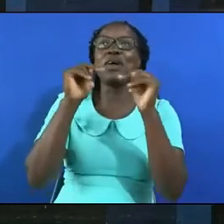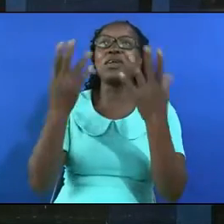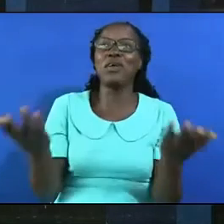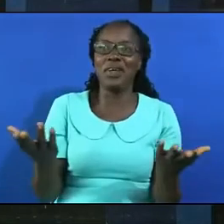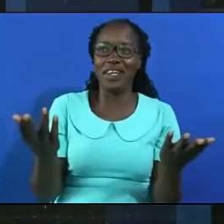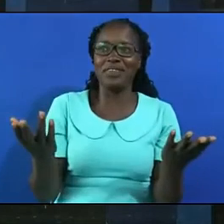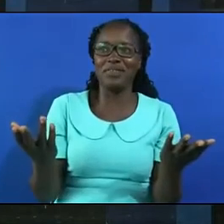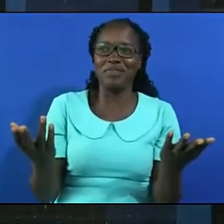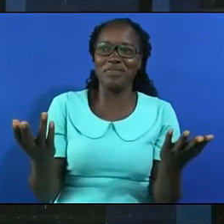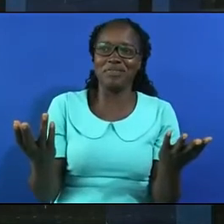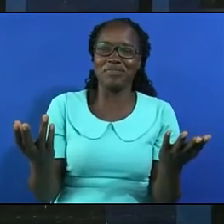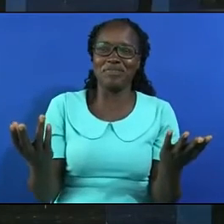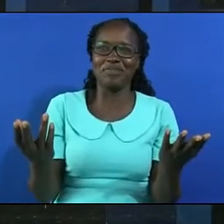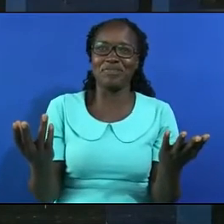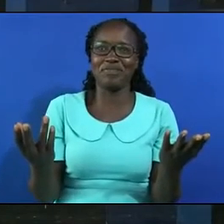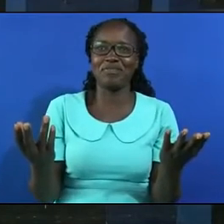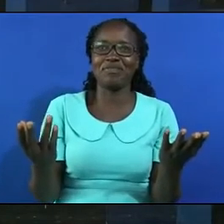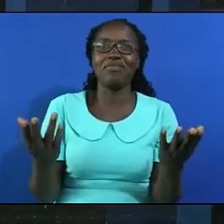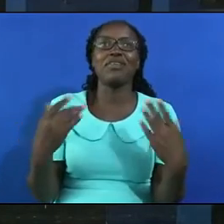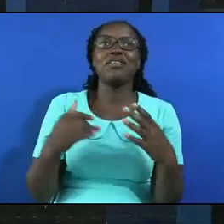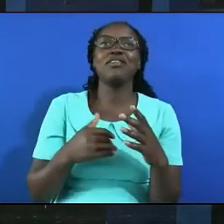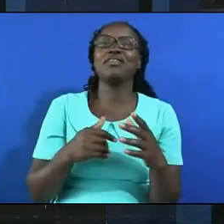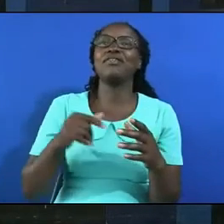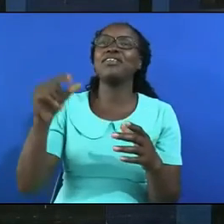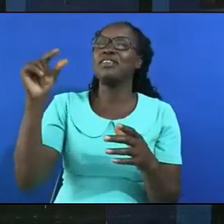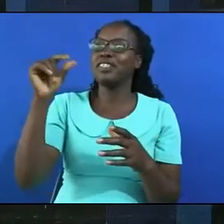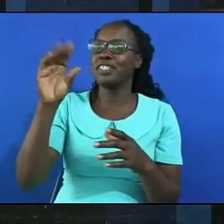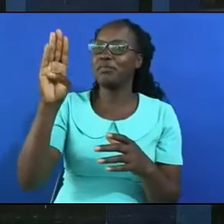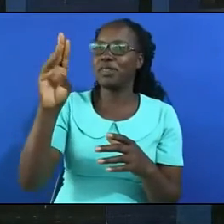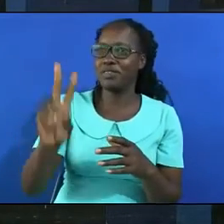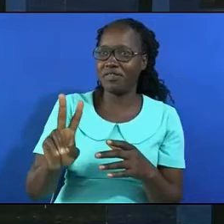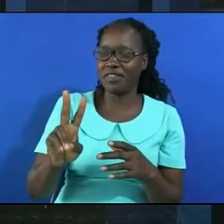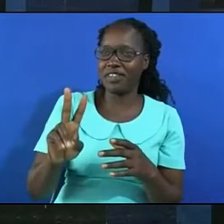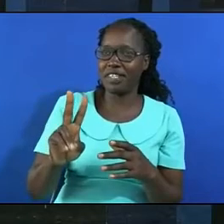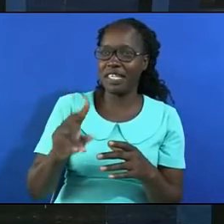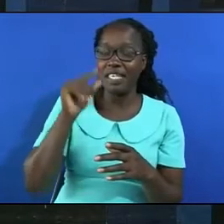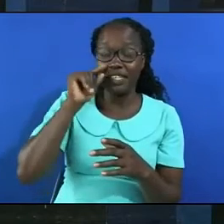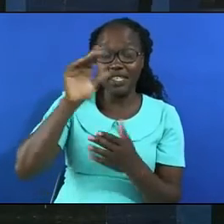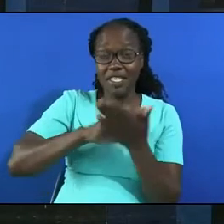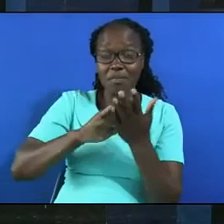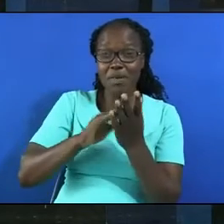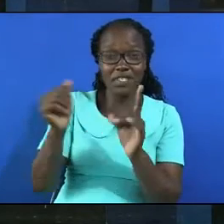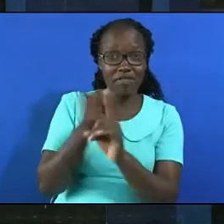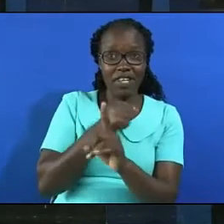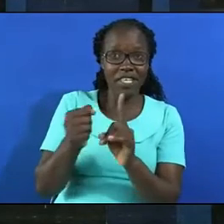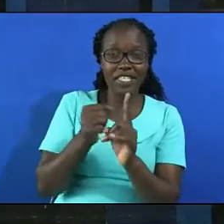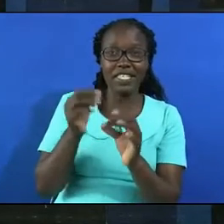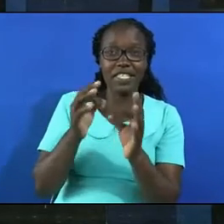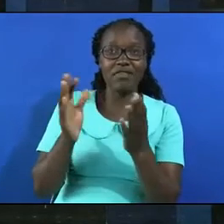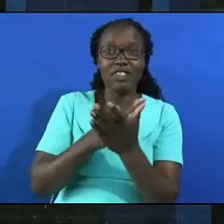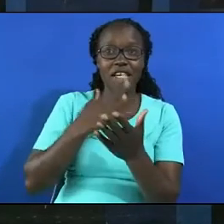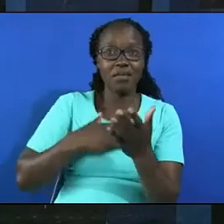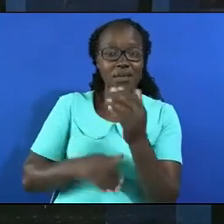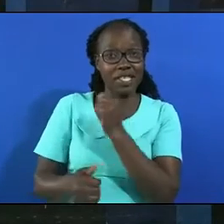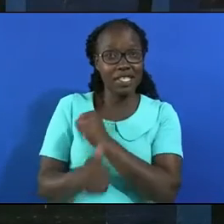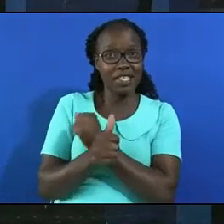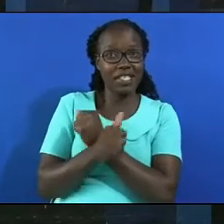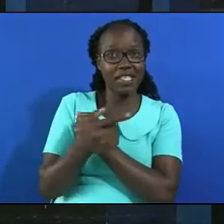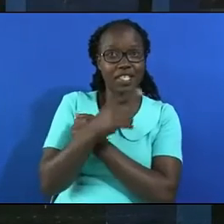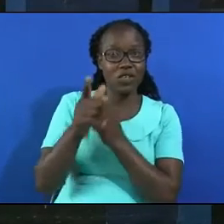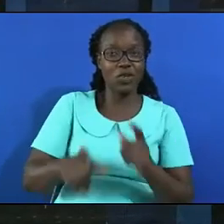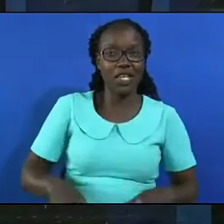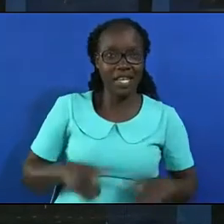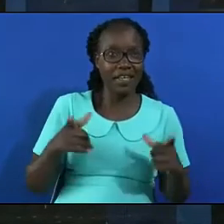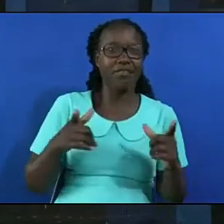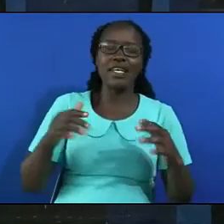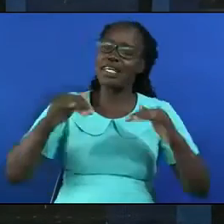together? Victims of gender-based violence. Listen, my brothers and sisters, if somebody is threatening your life